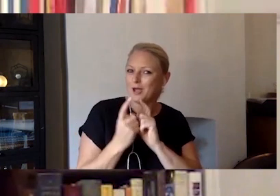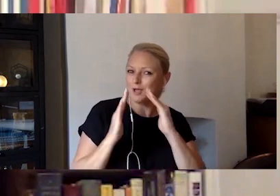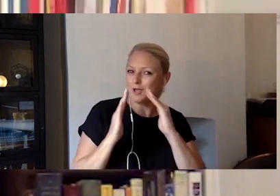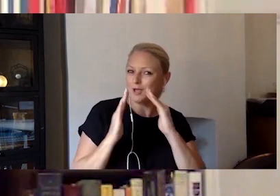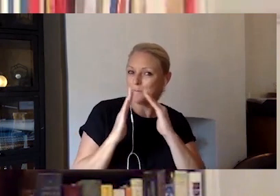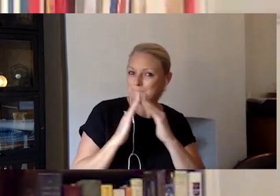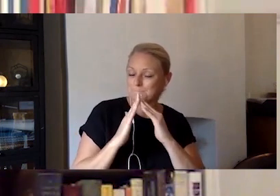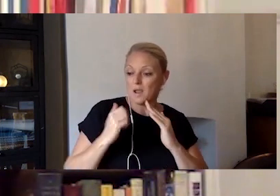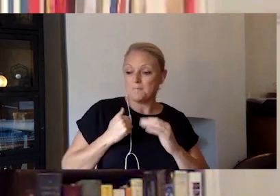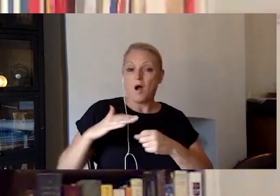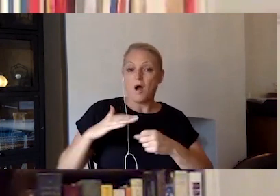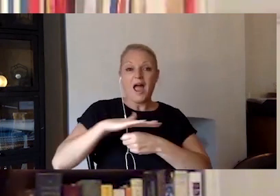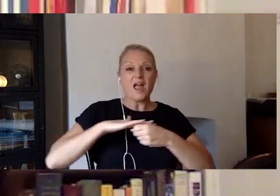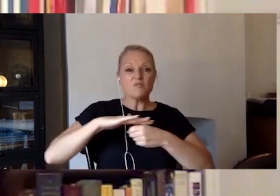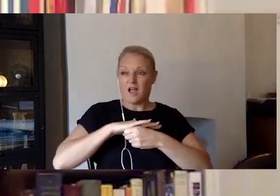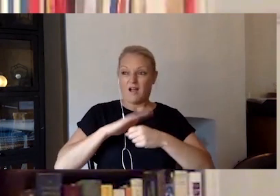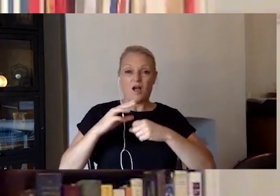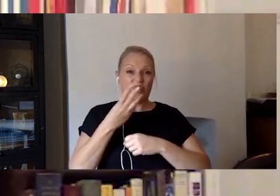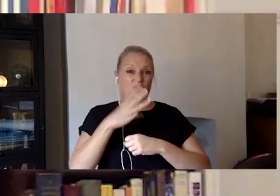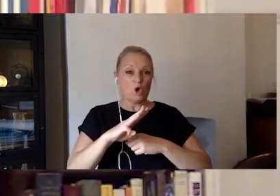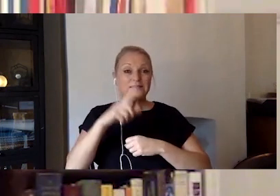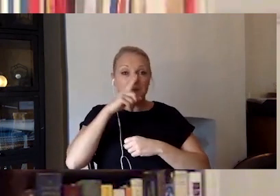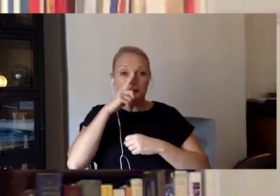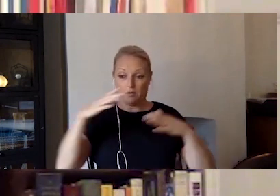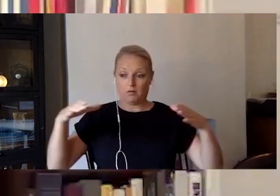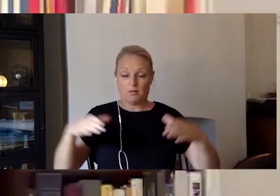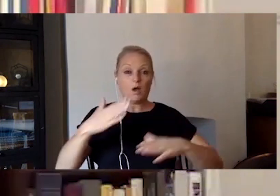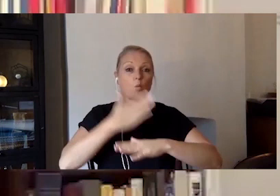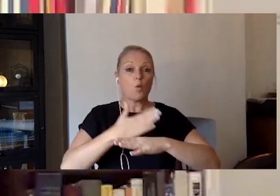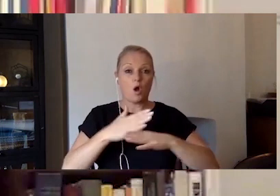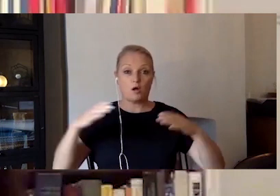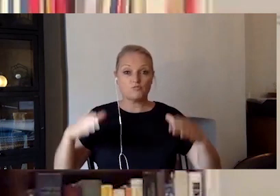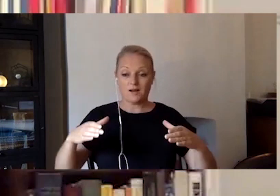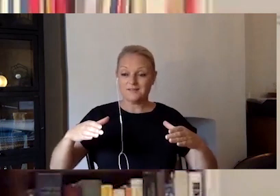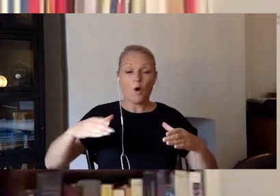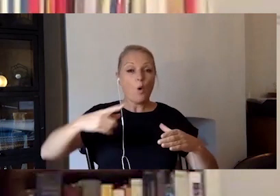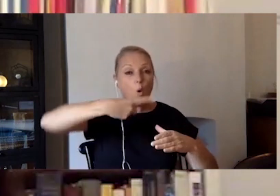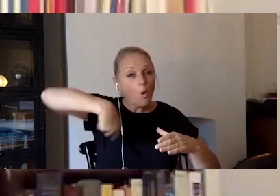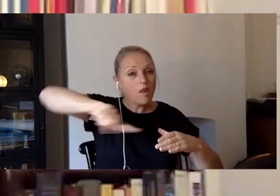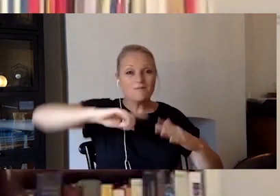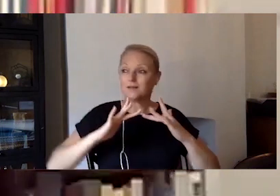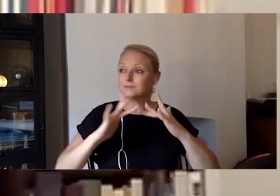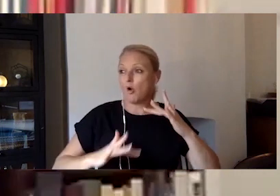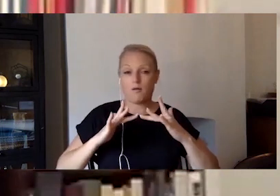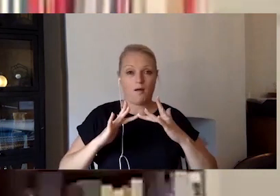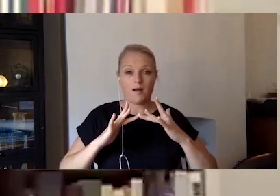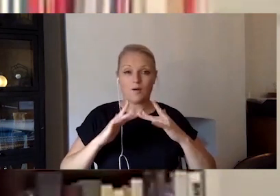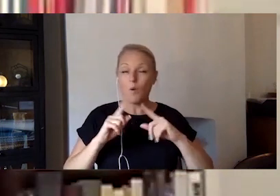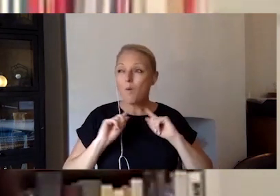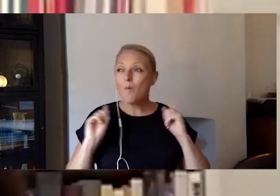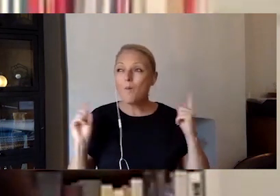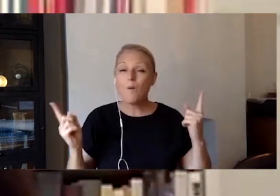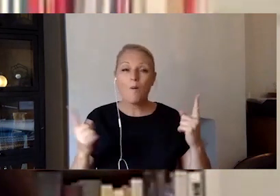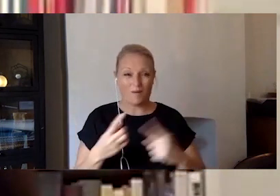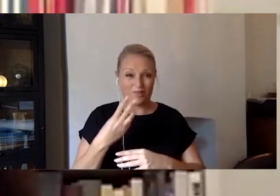and we're completely online now. So there's no one physical in our practice, and I don't think that we're alone in that. So